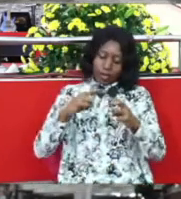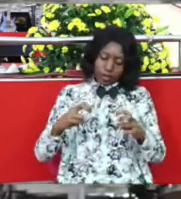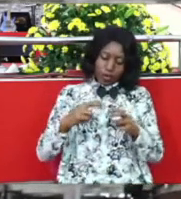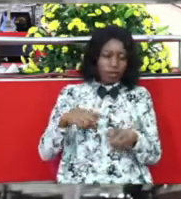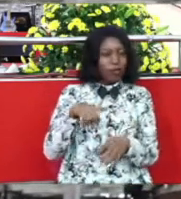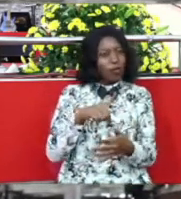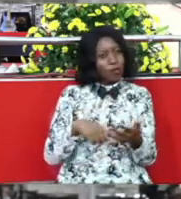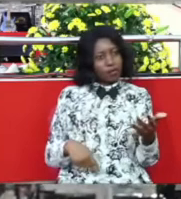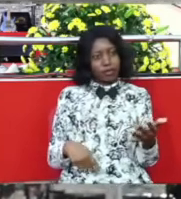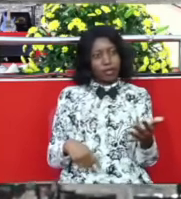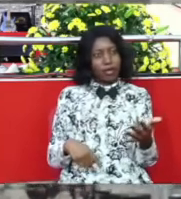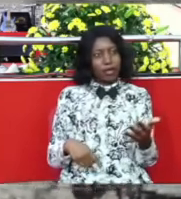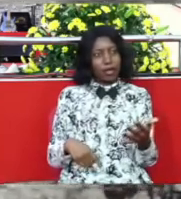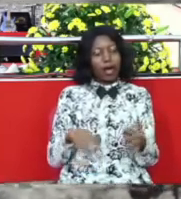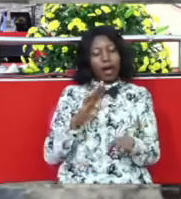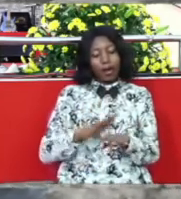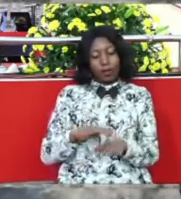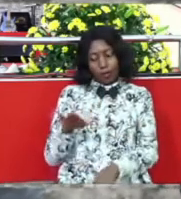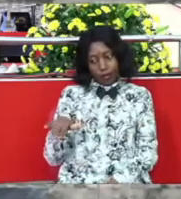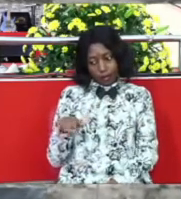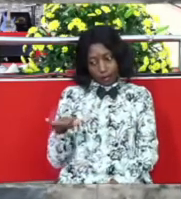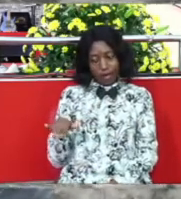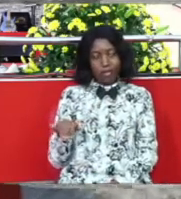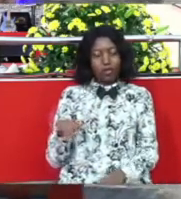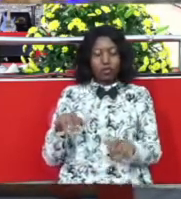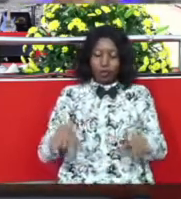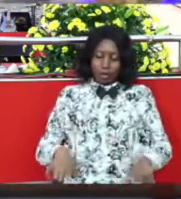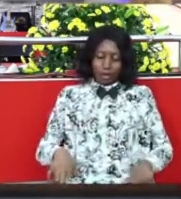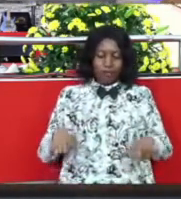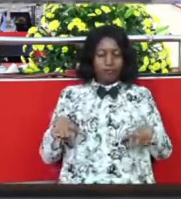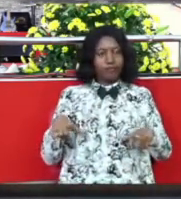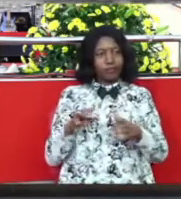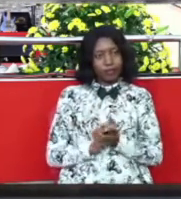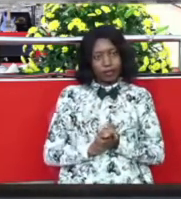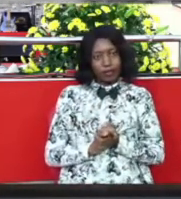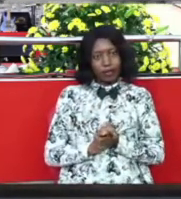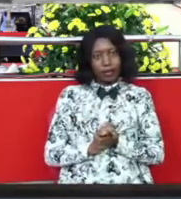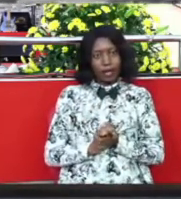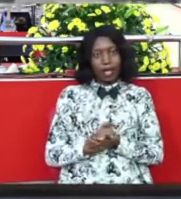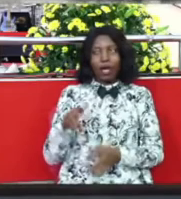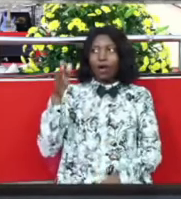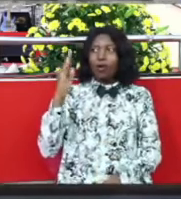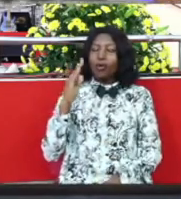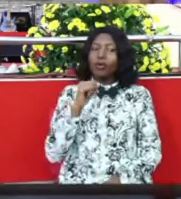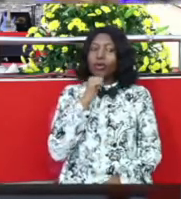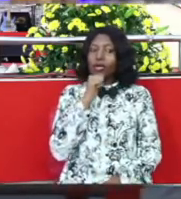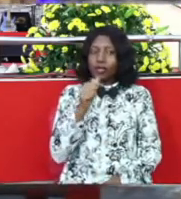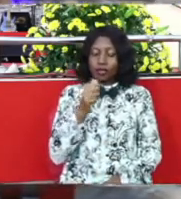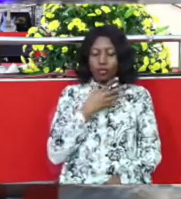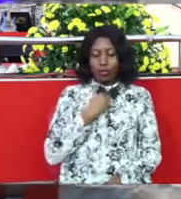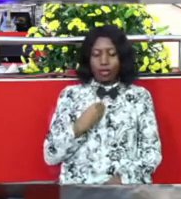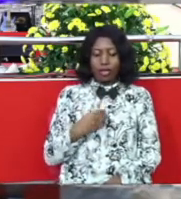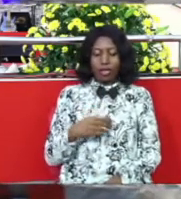habitation. Mungu anatafuta mahali pa kuweza kukaa ama kuishi. He just doesn't want to pay a visit for us and then disappears. Hataki